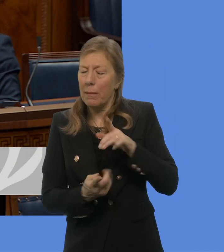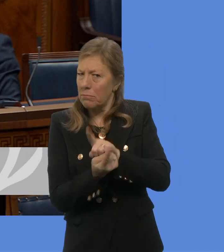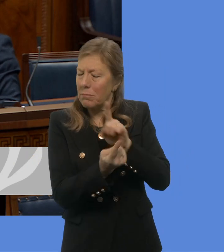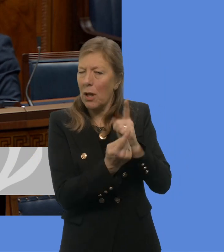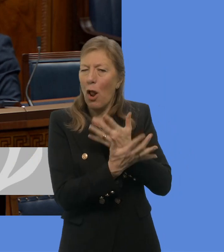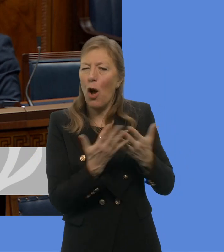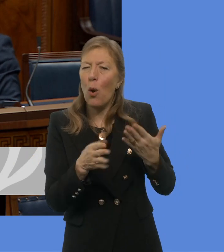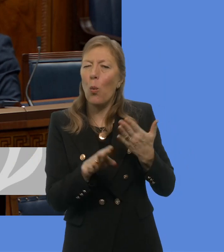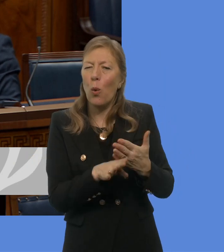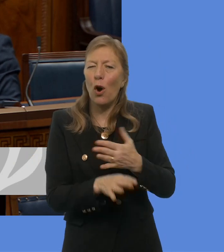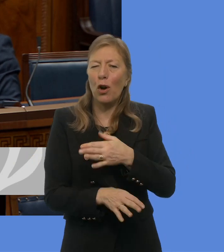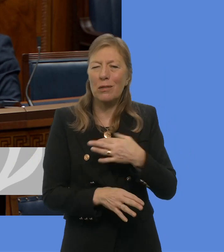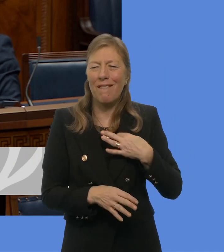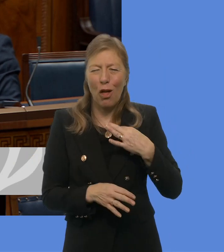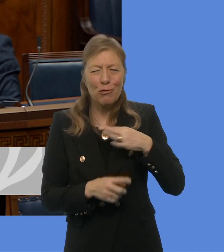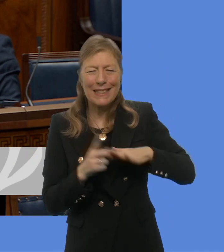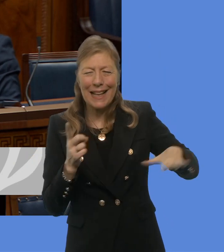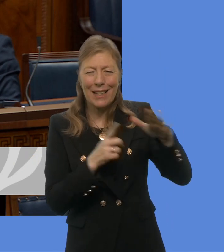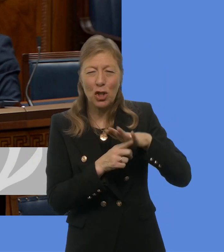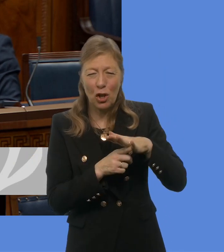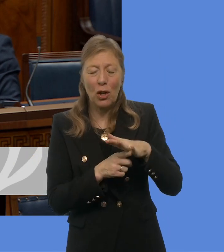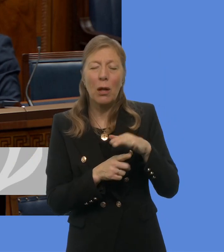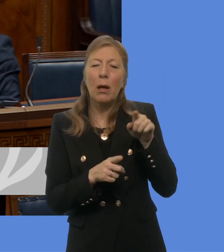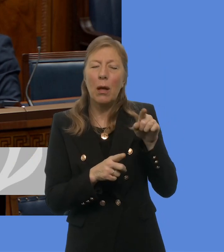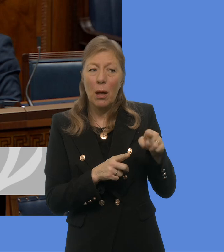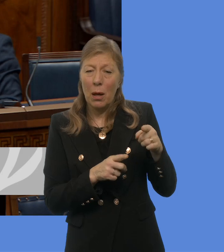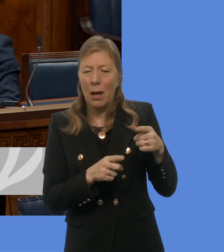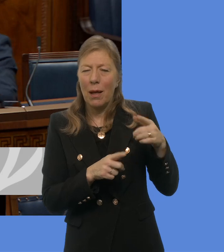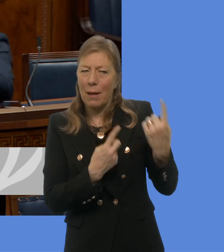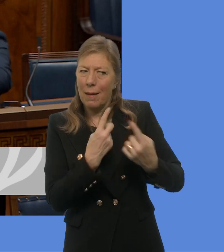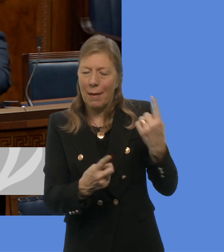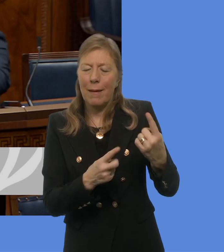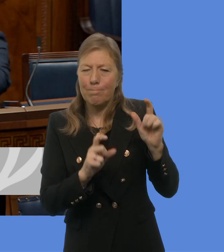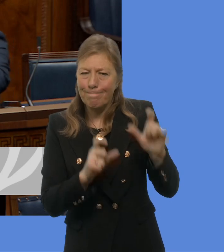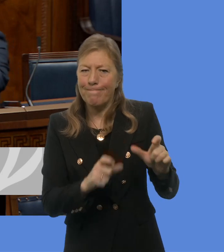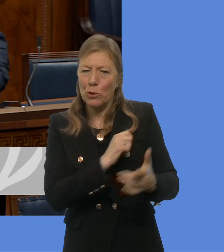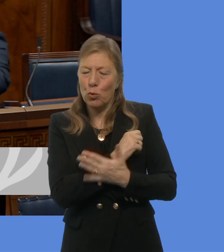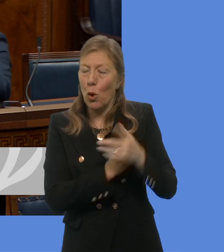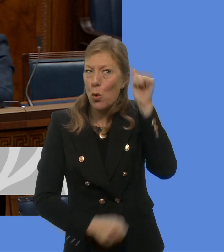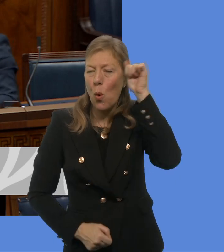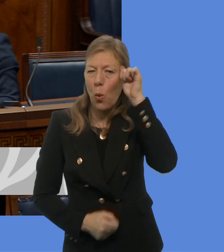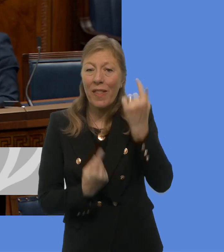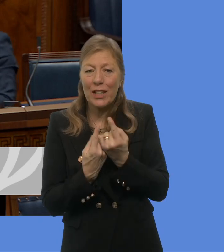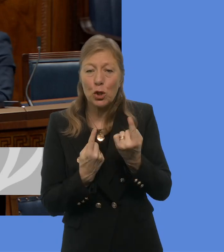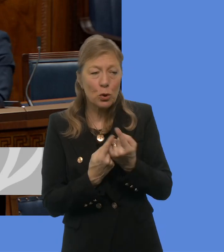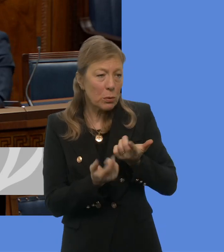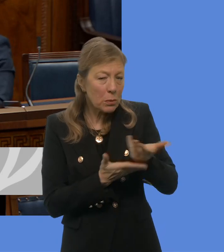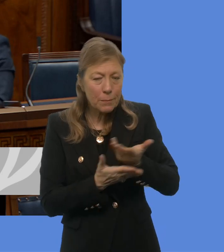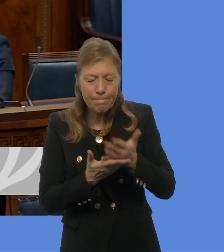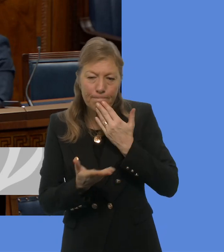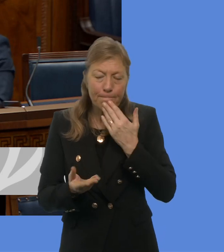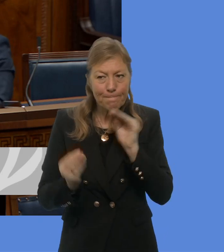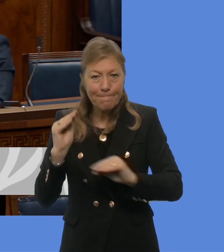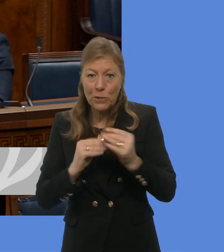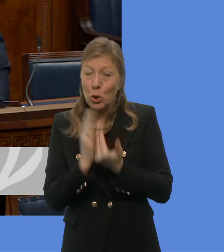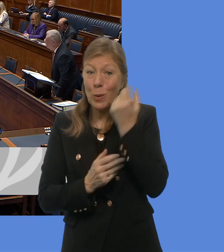in rural areas to fully understand myself, to fully understand the issues, and to listen to imaginative ideas for